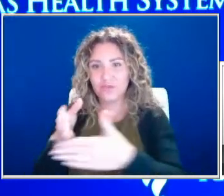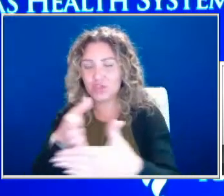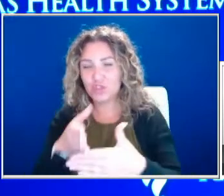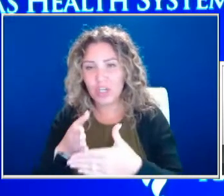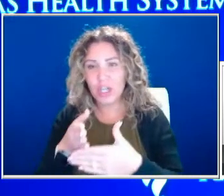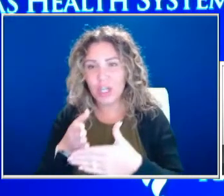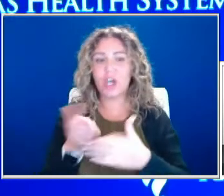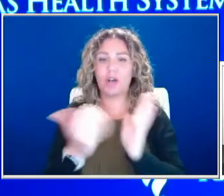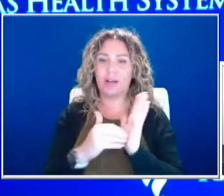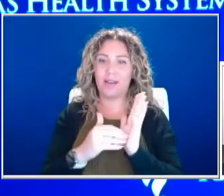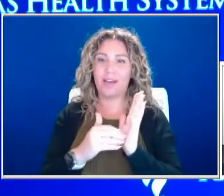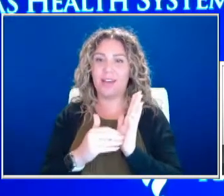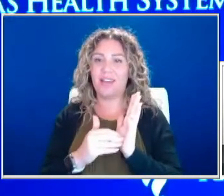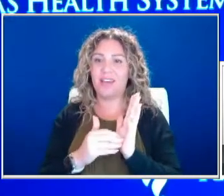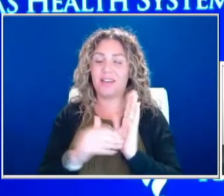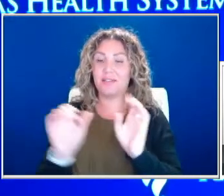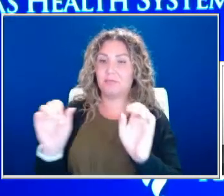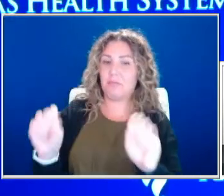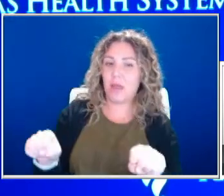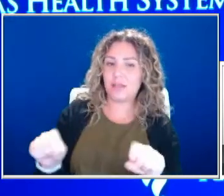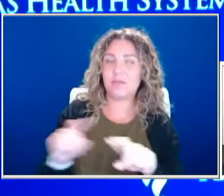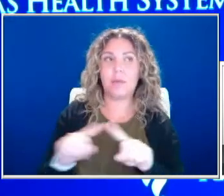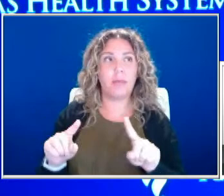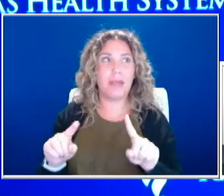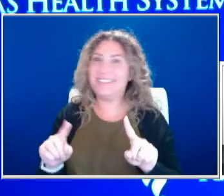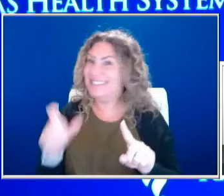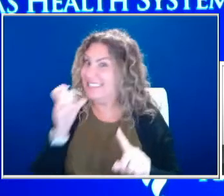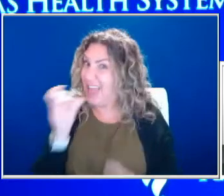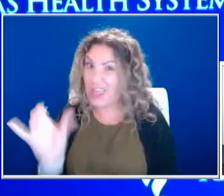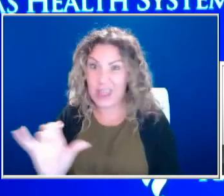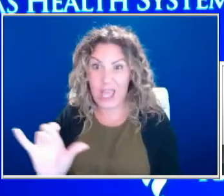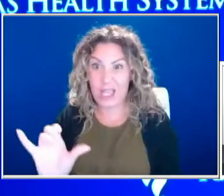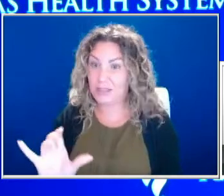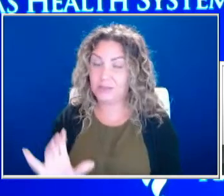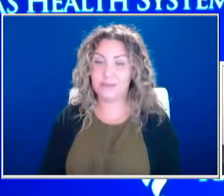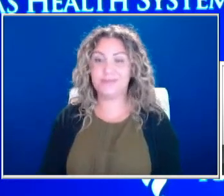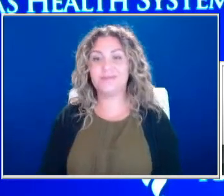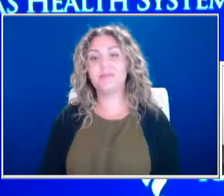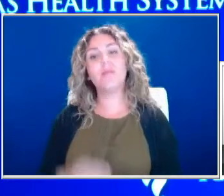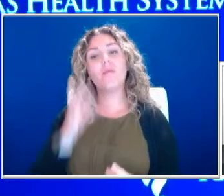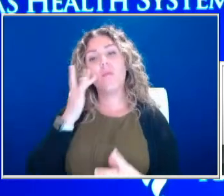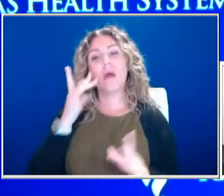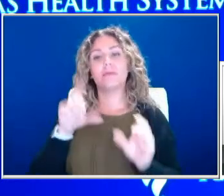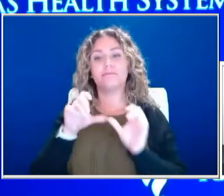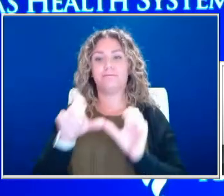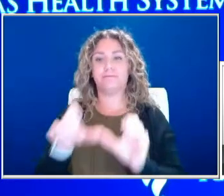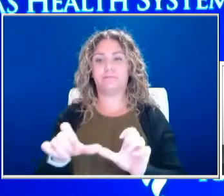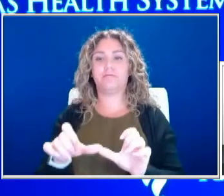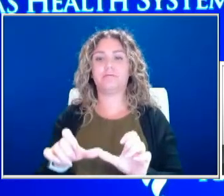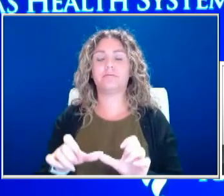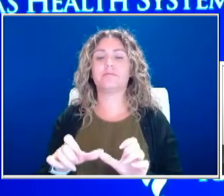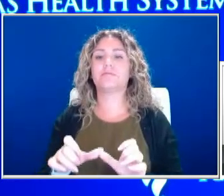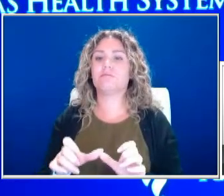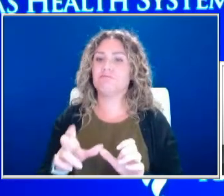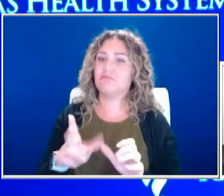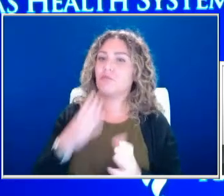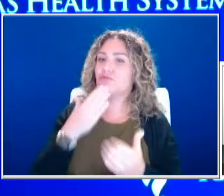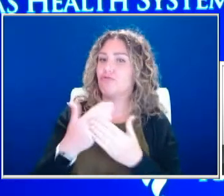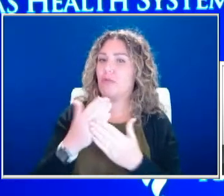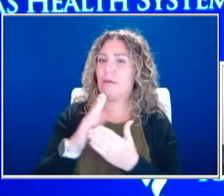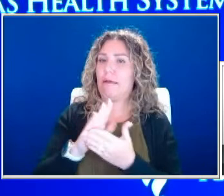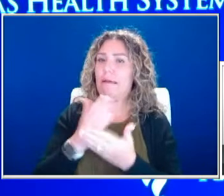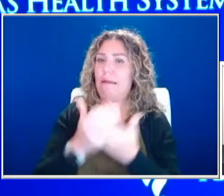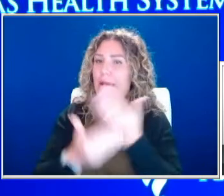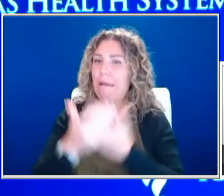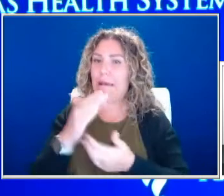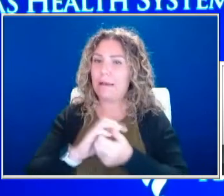again, it's plausible, but it's very highly unlikely. That's why we continue to endorse adequate hand hygiene, especially when you're in the gym. You